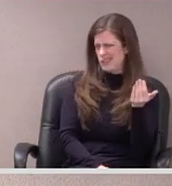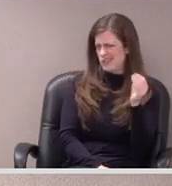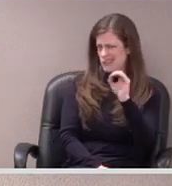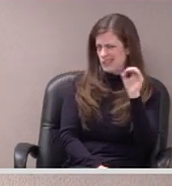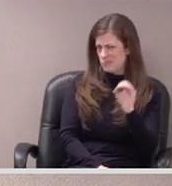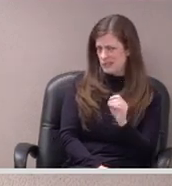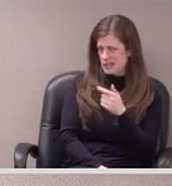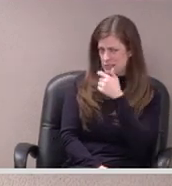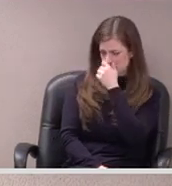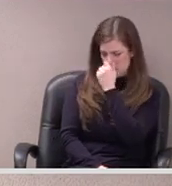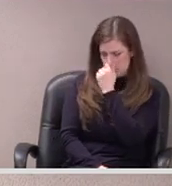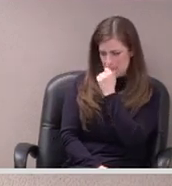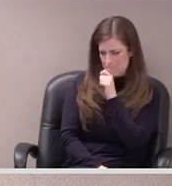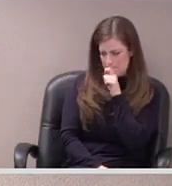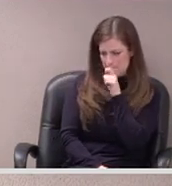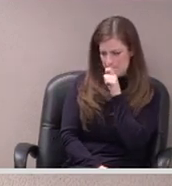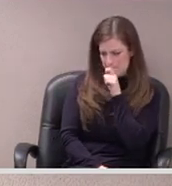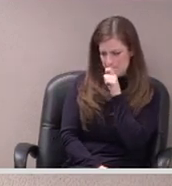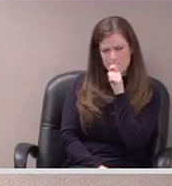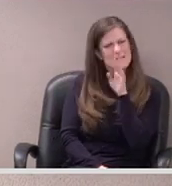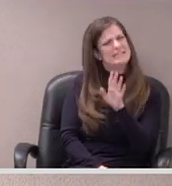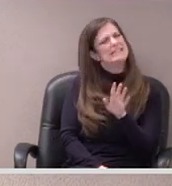115%.